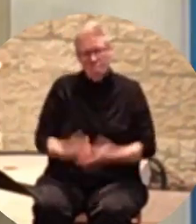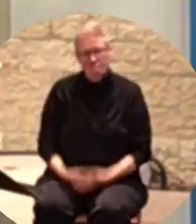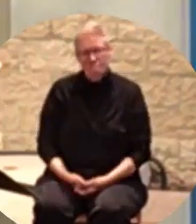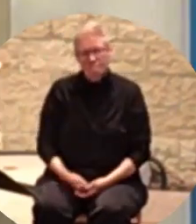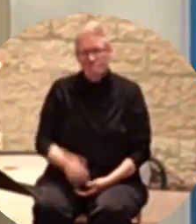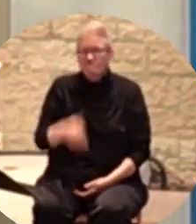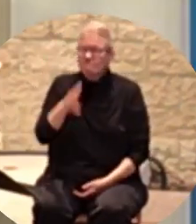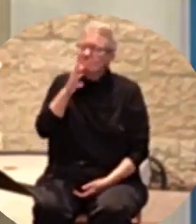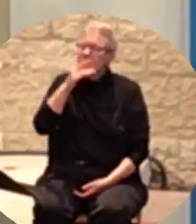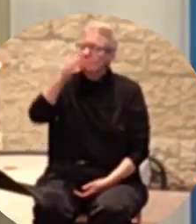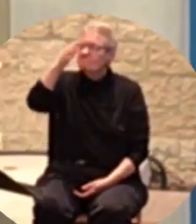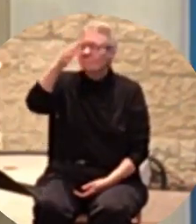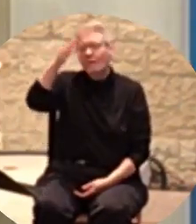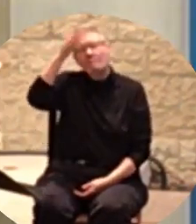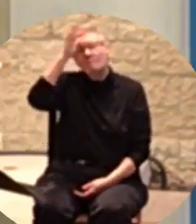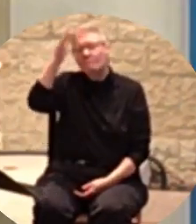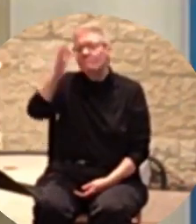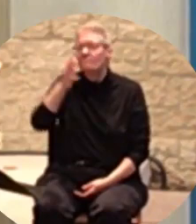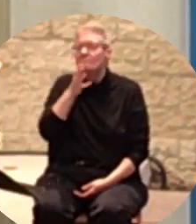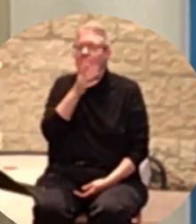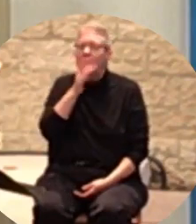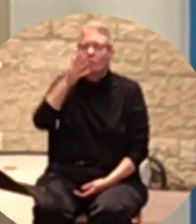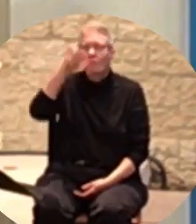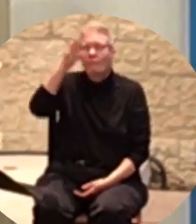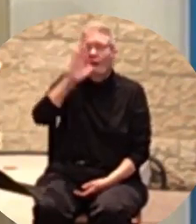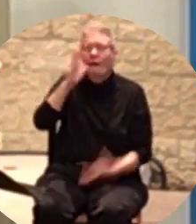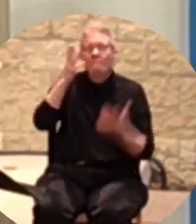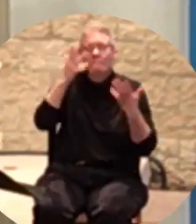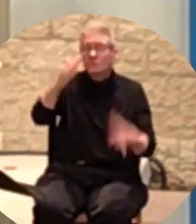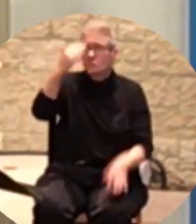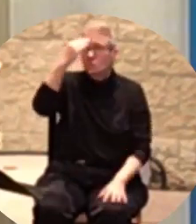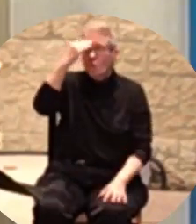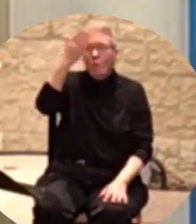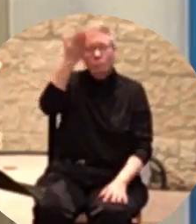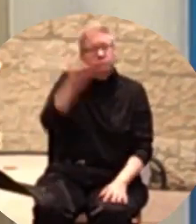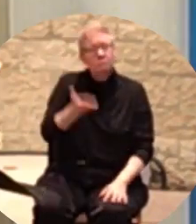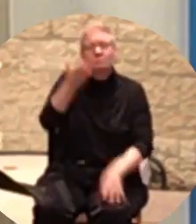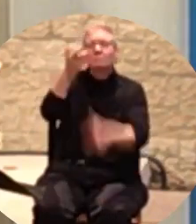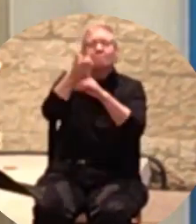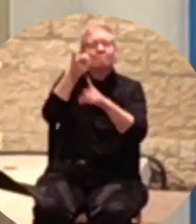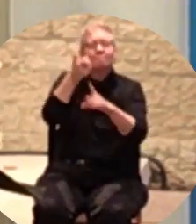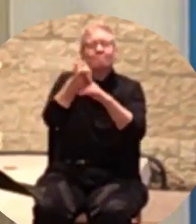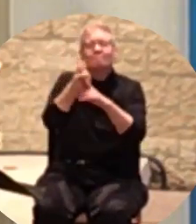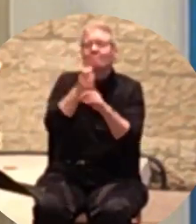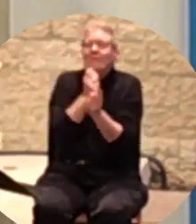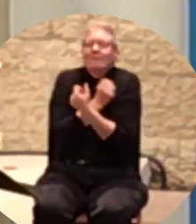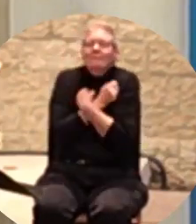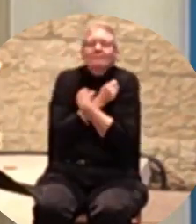Father, Mother, God, we know that you are indeed love.